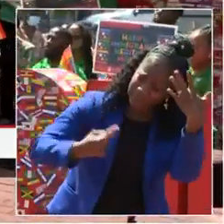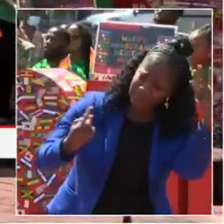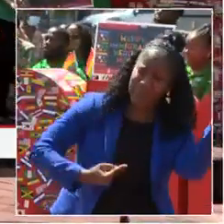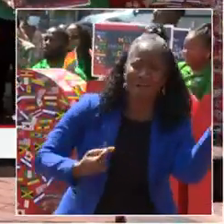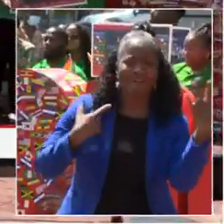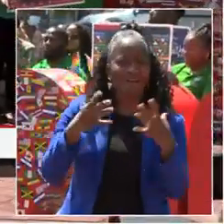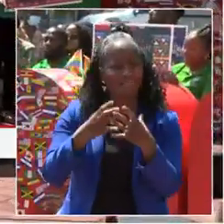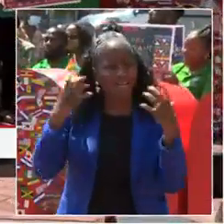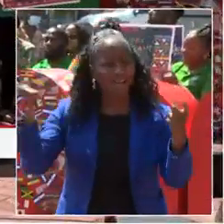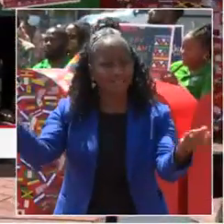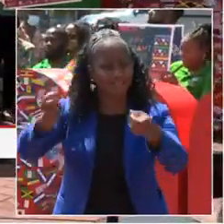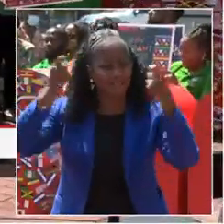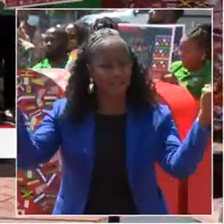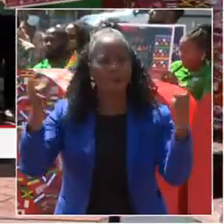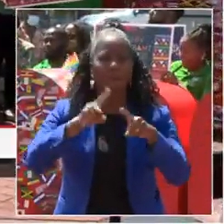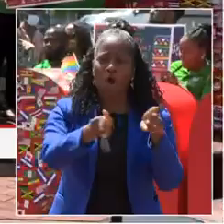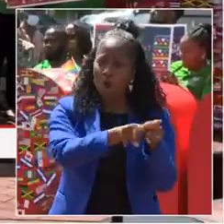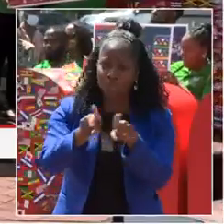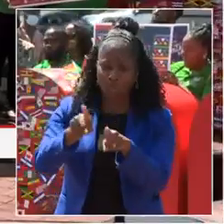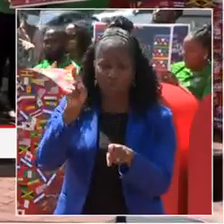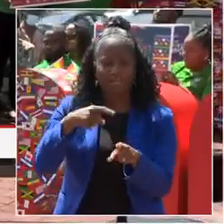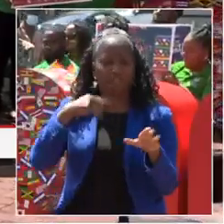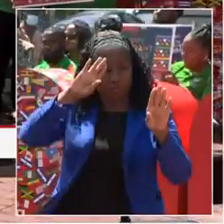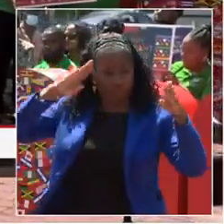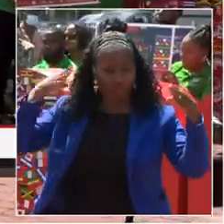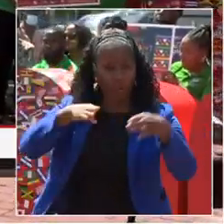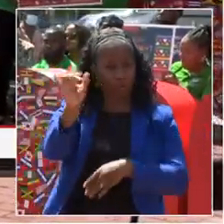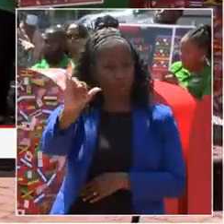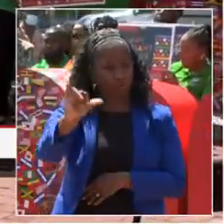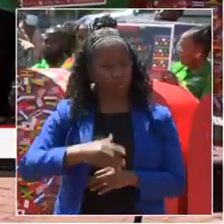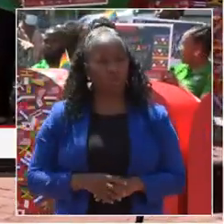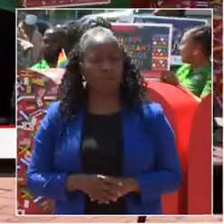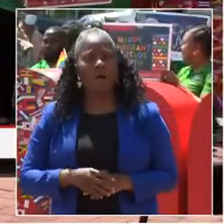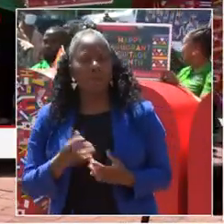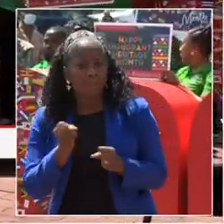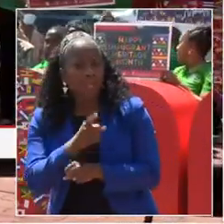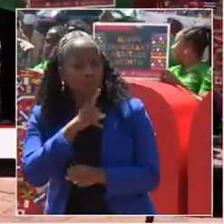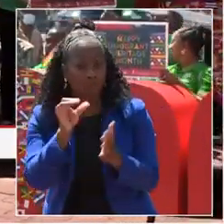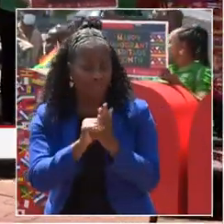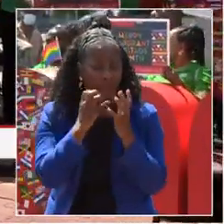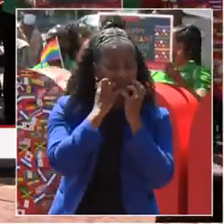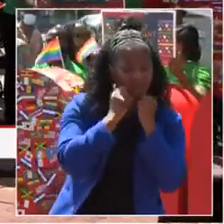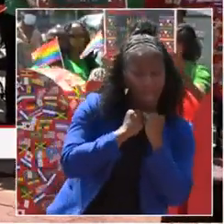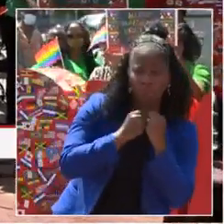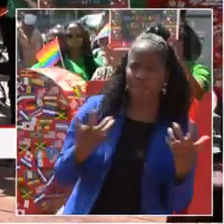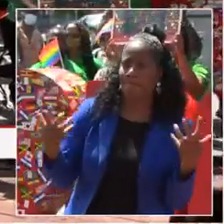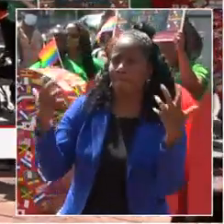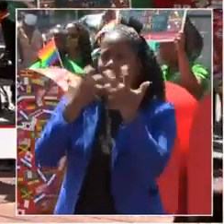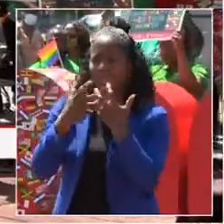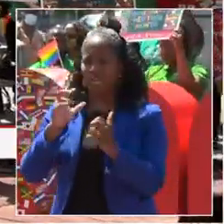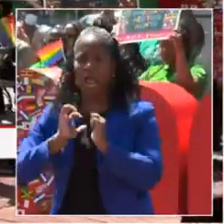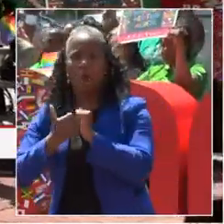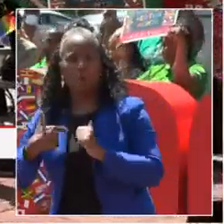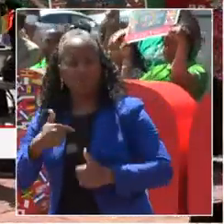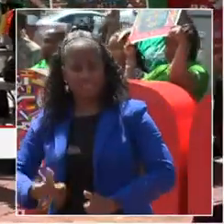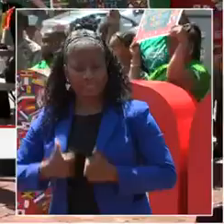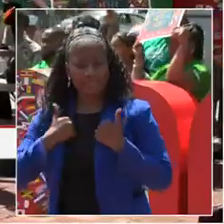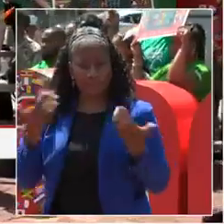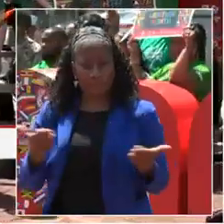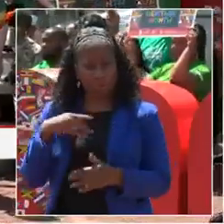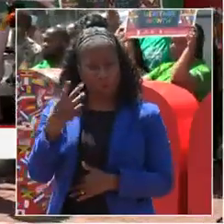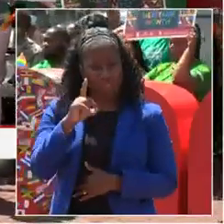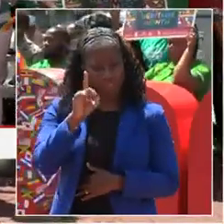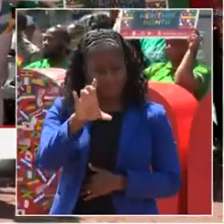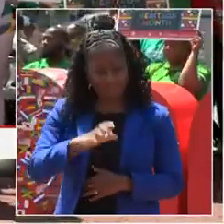celebrate, but also a lot to focus on to live up to the values that we hold so dear in Washington,